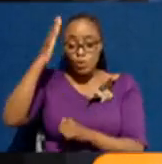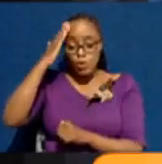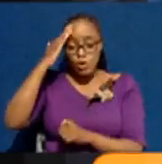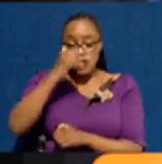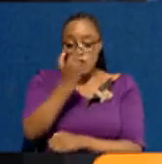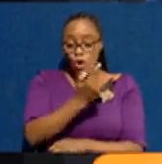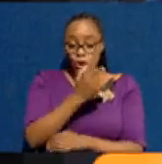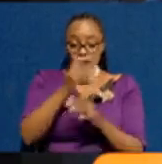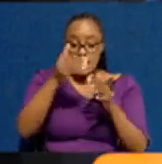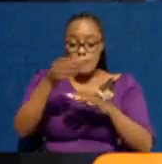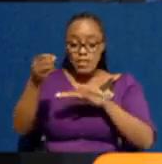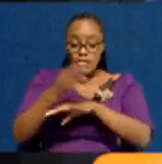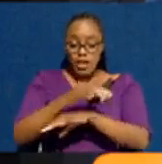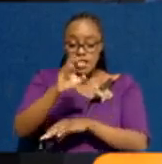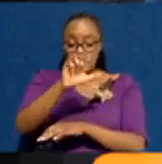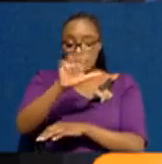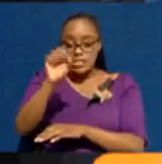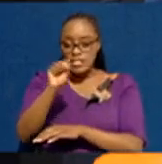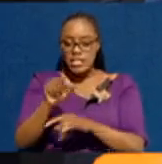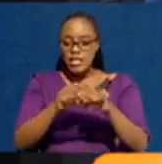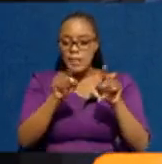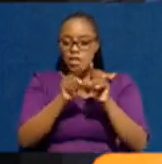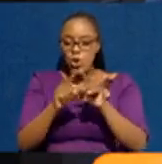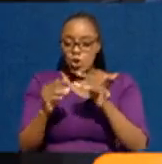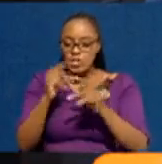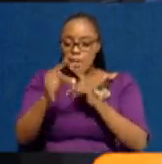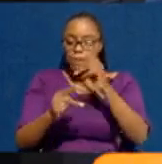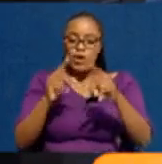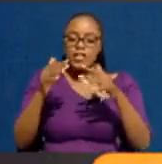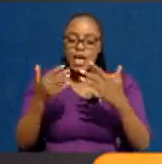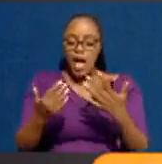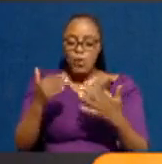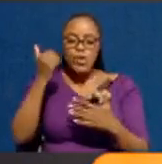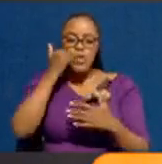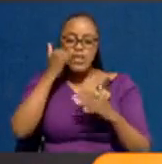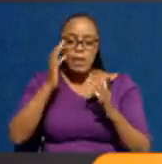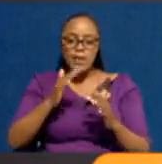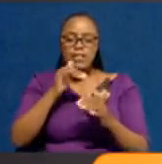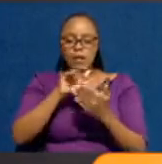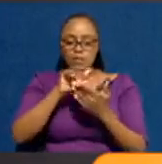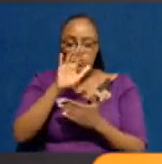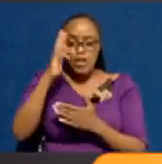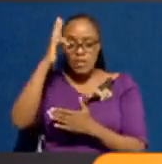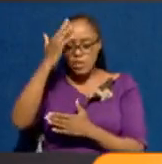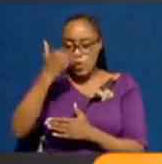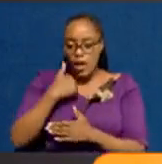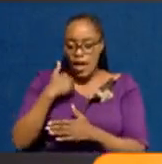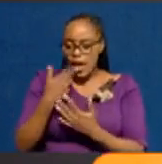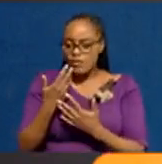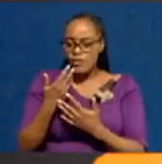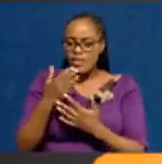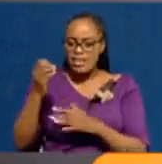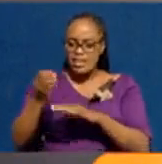not just the presence of cancer cells, but also the rate of progression in a patient. Most common reason for a bone scan would be